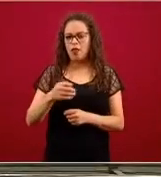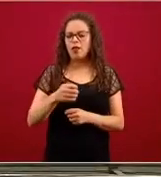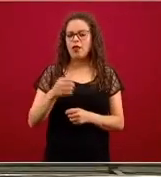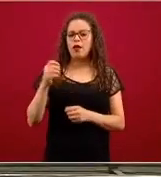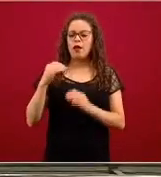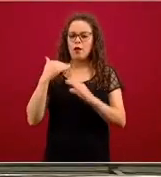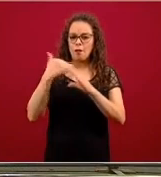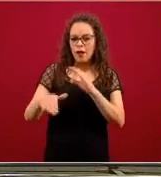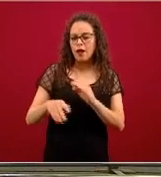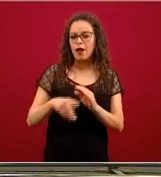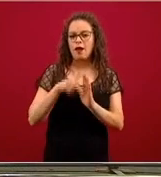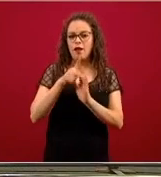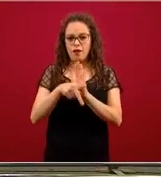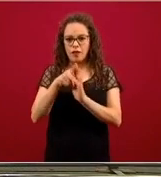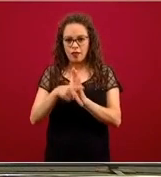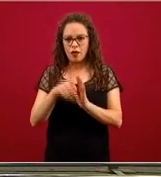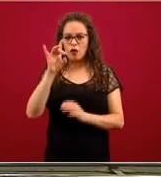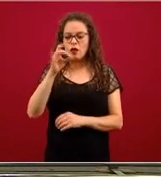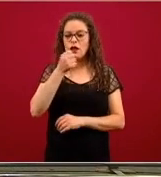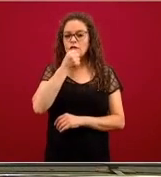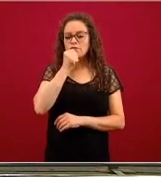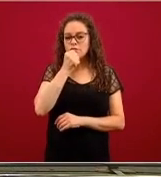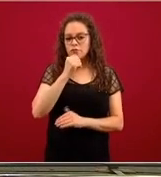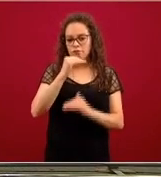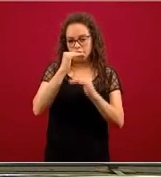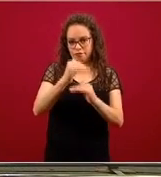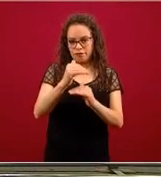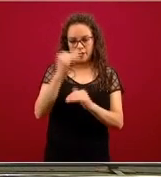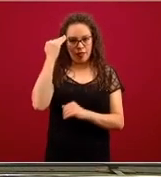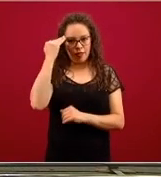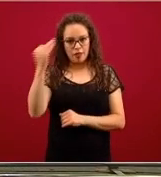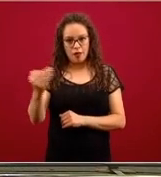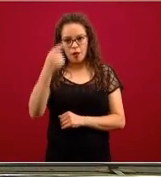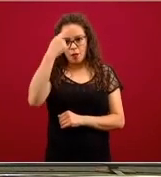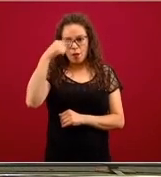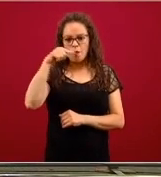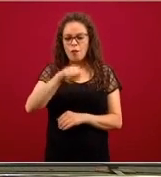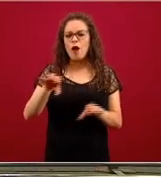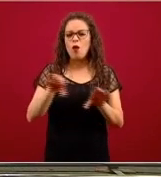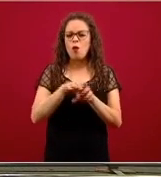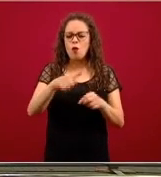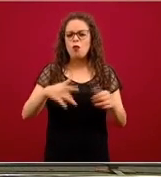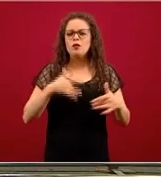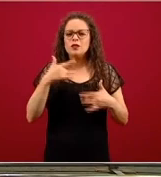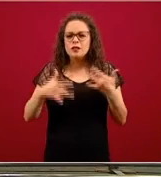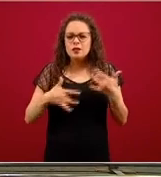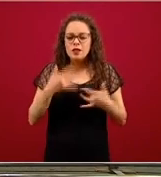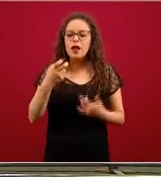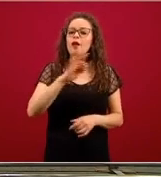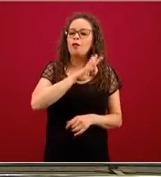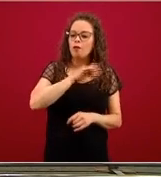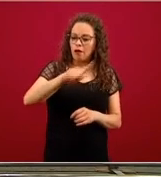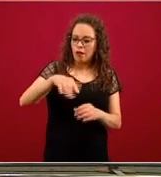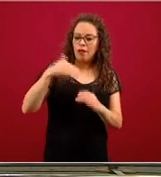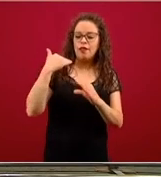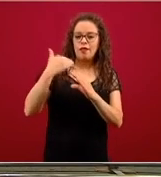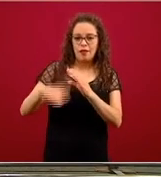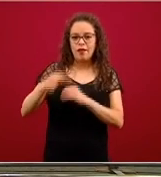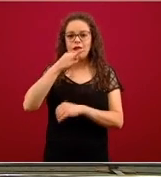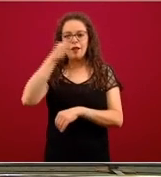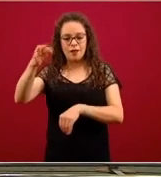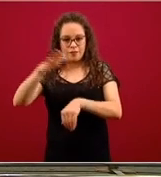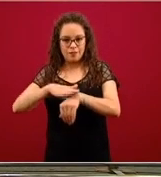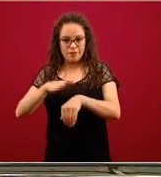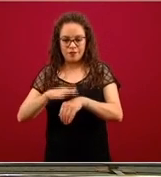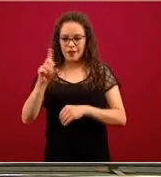receiving the questions posed by the children in a video format of a